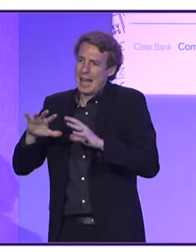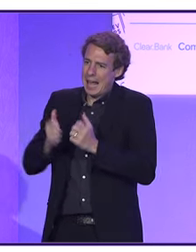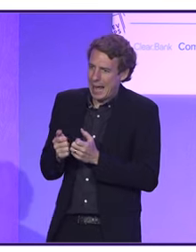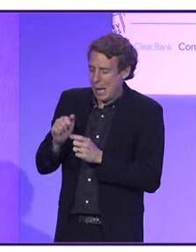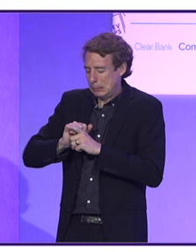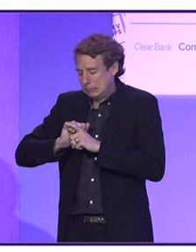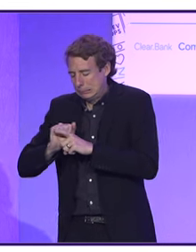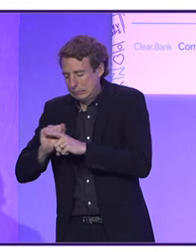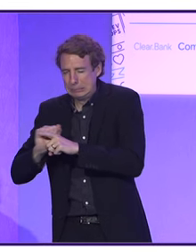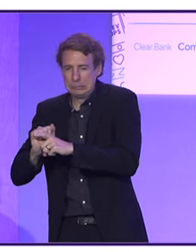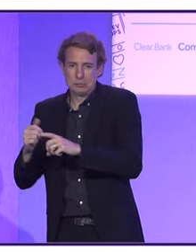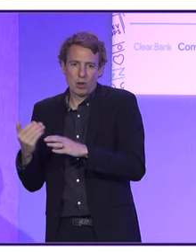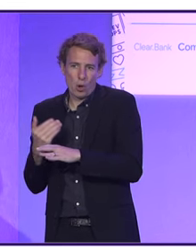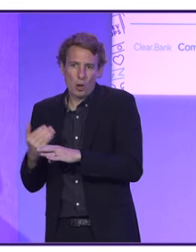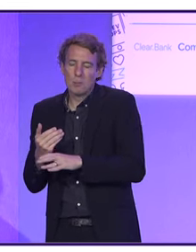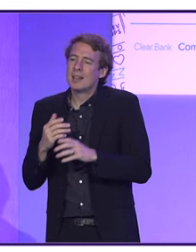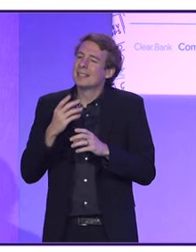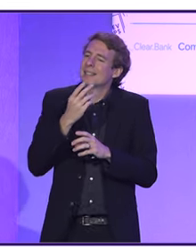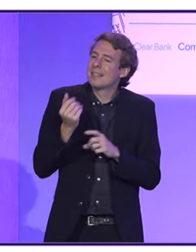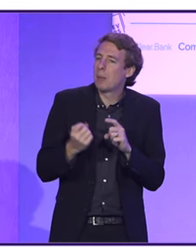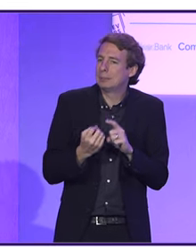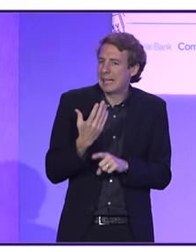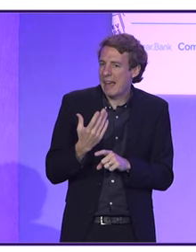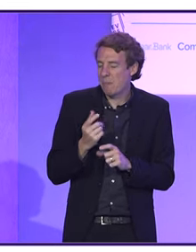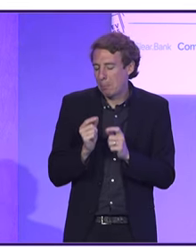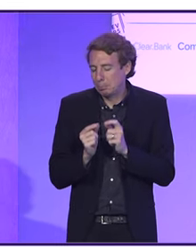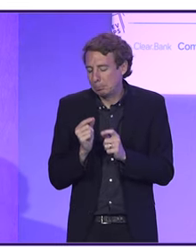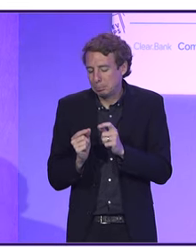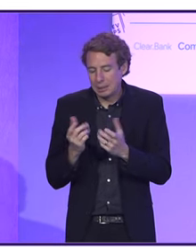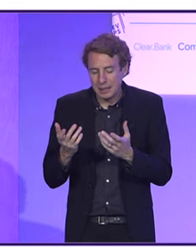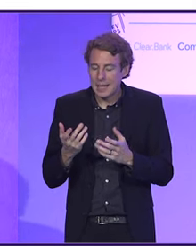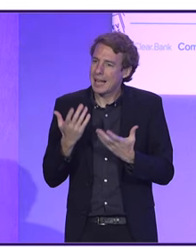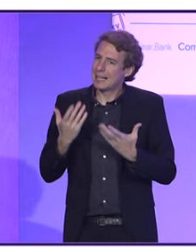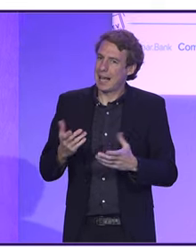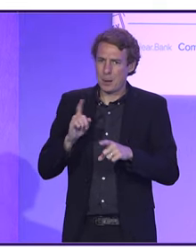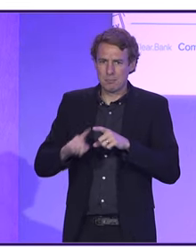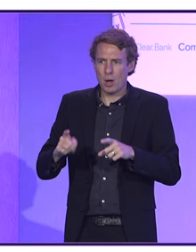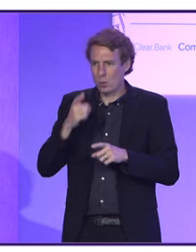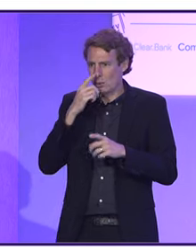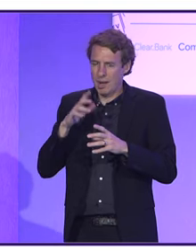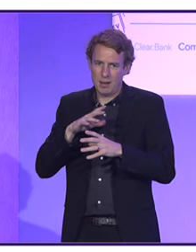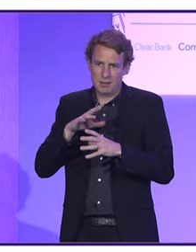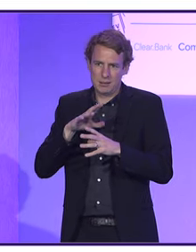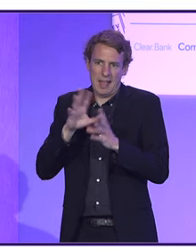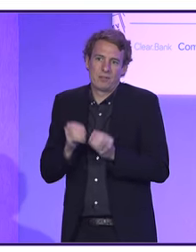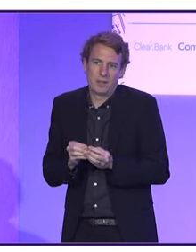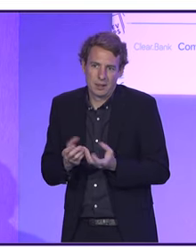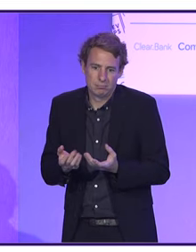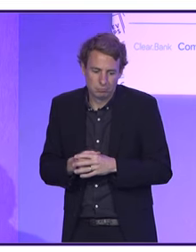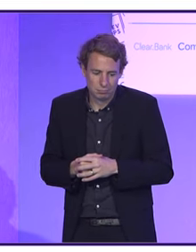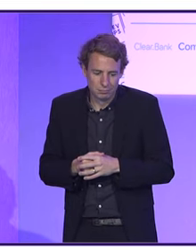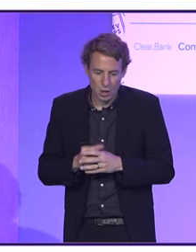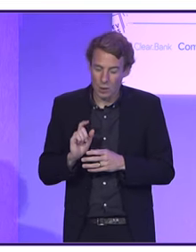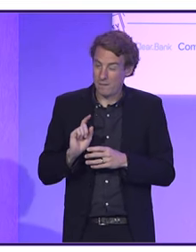slightly better? And there are some dev bits in there, there are some build ones, but mostly, now we can do Git, we can do everything. So the first thing I